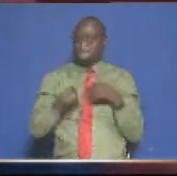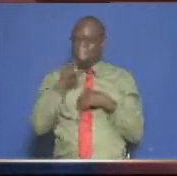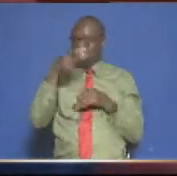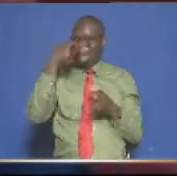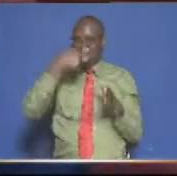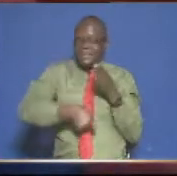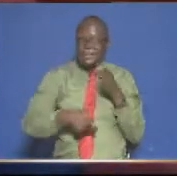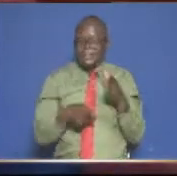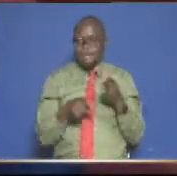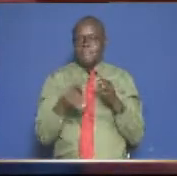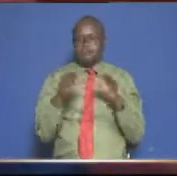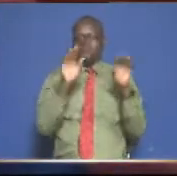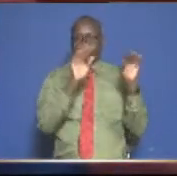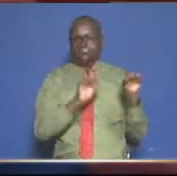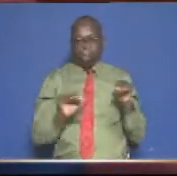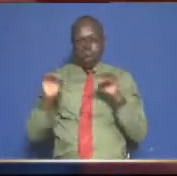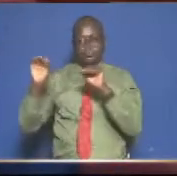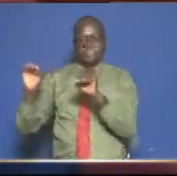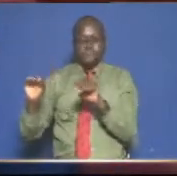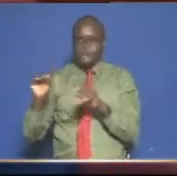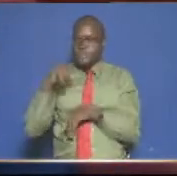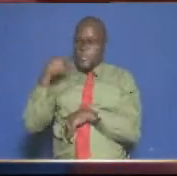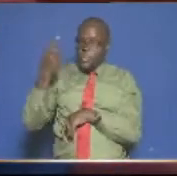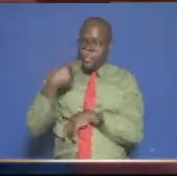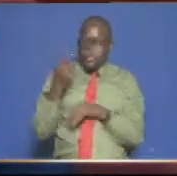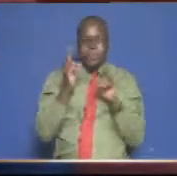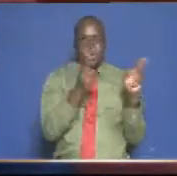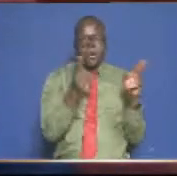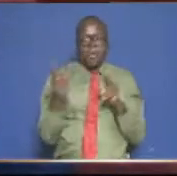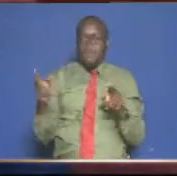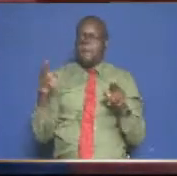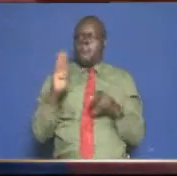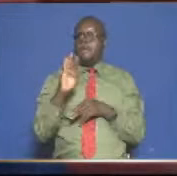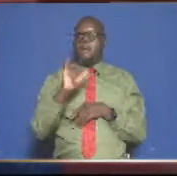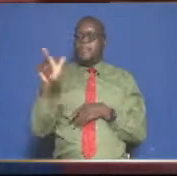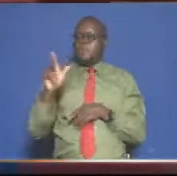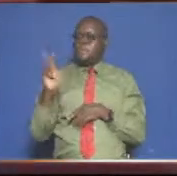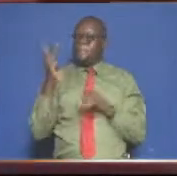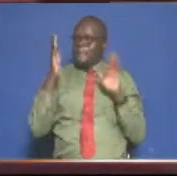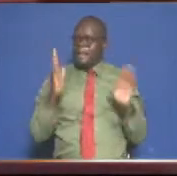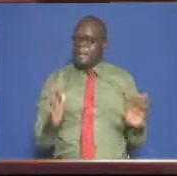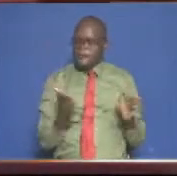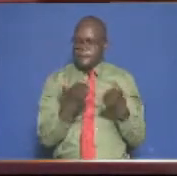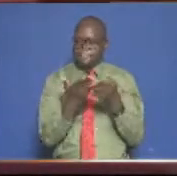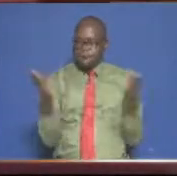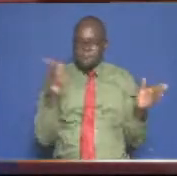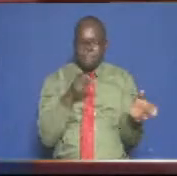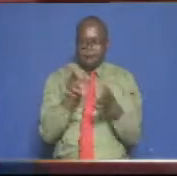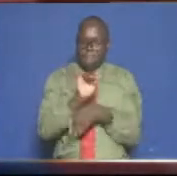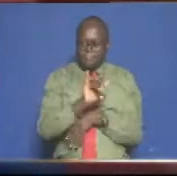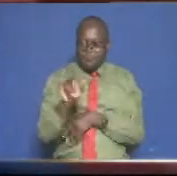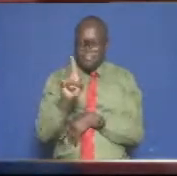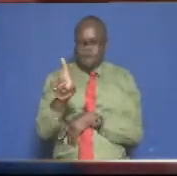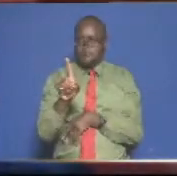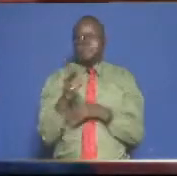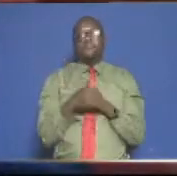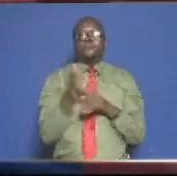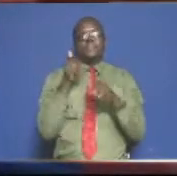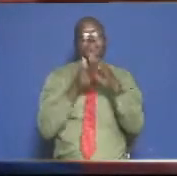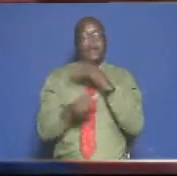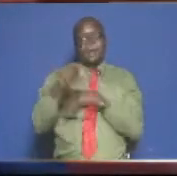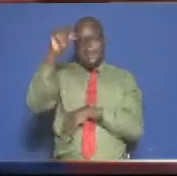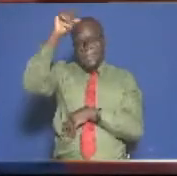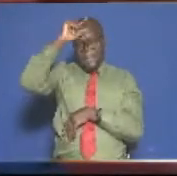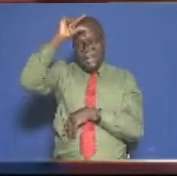charges are transferred to the ordinary bills of the Kenyan citizens. So, Speaker, under this administration, under